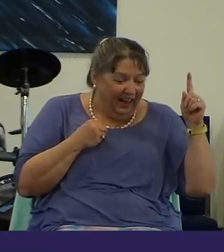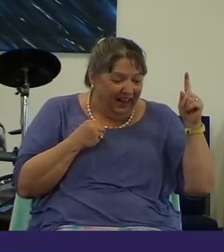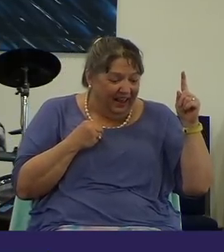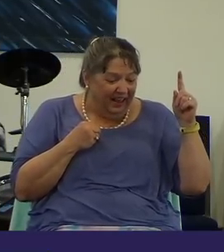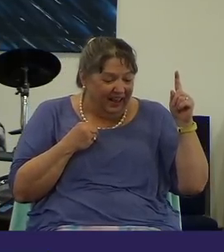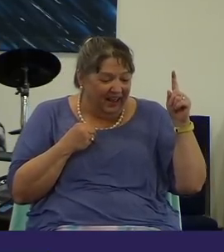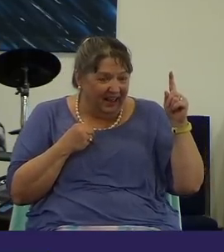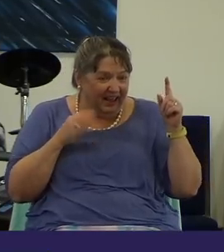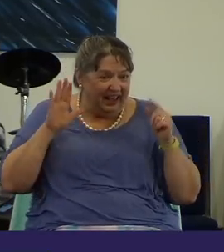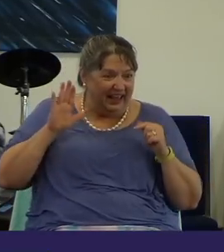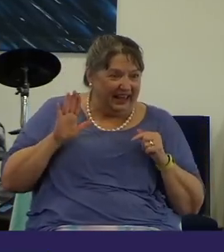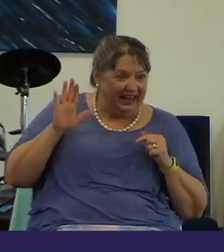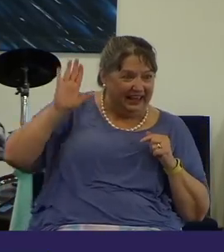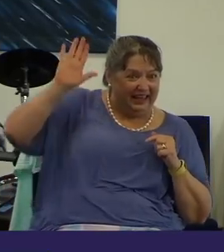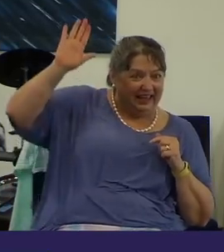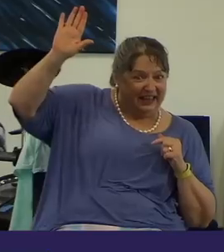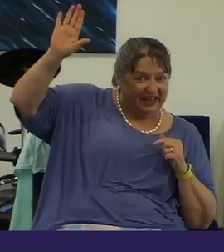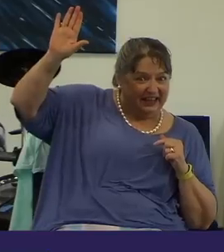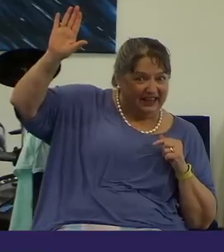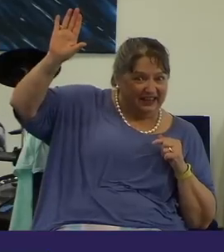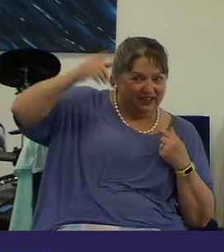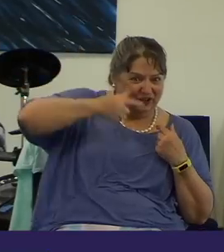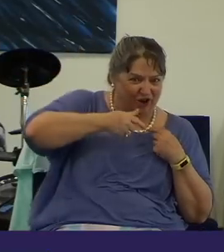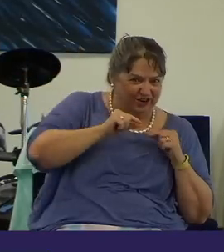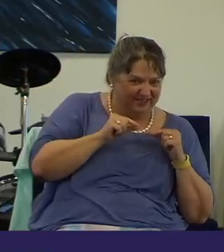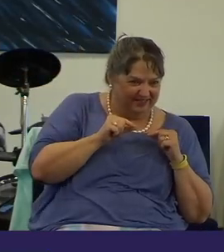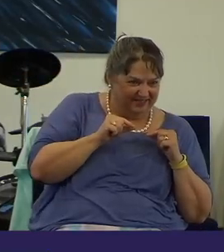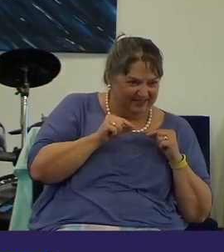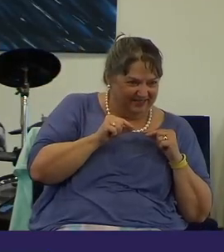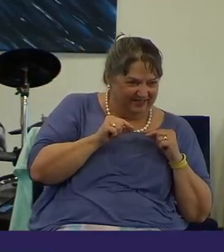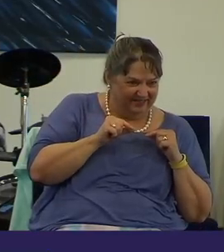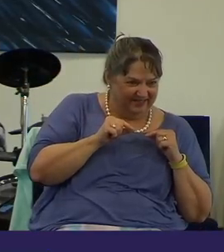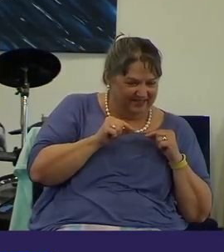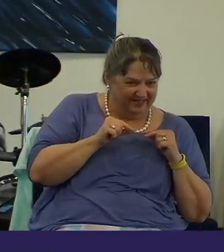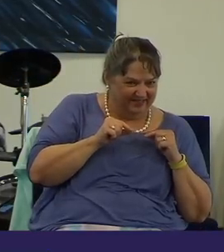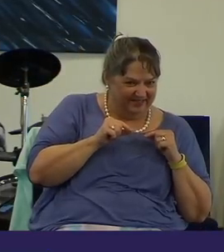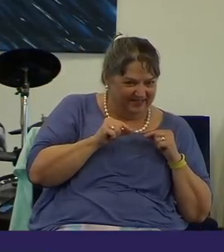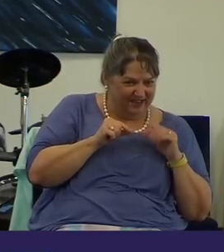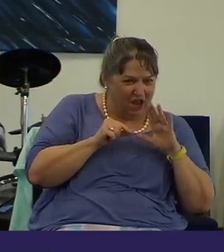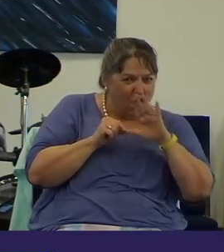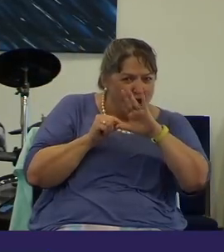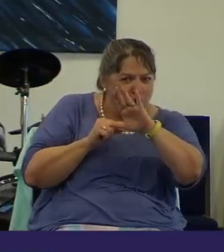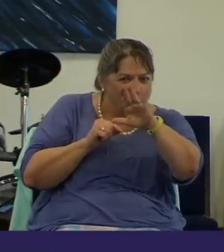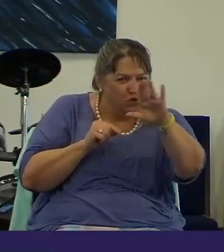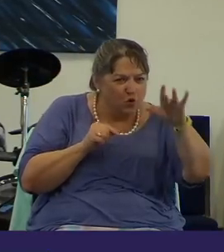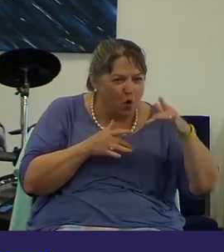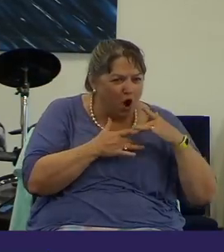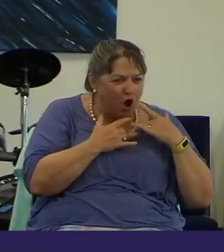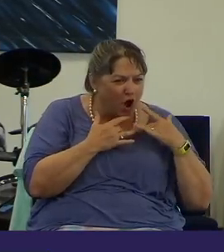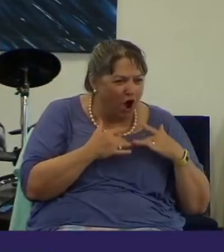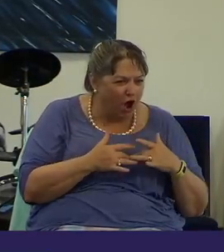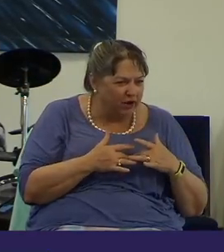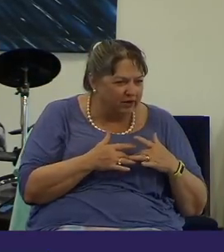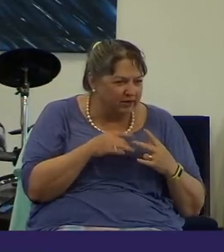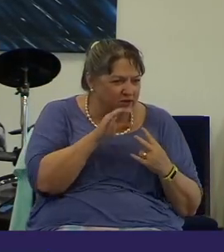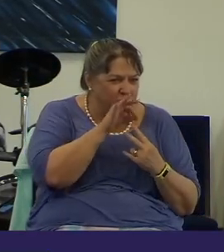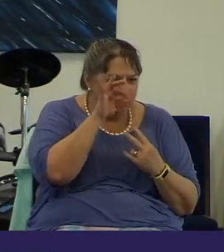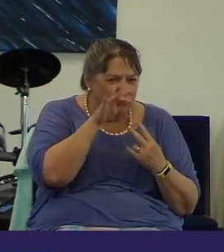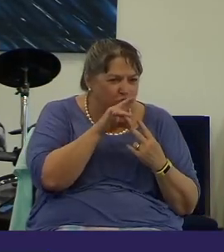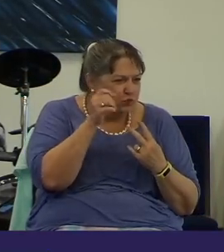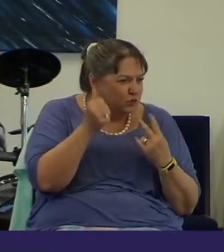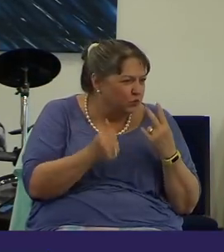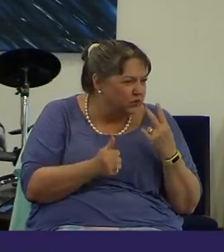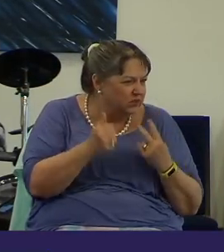it is up to us to do something about that garden. What will we do with that garden? Deep within our